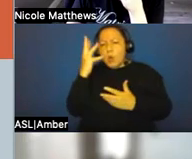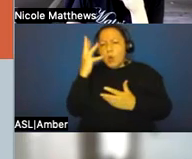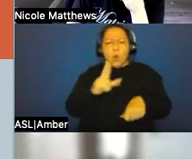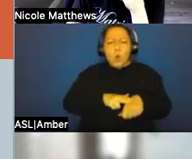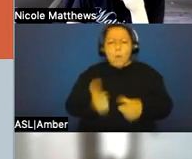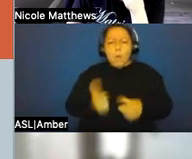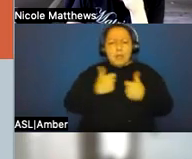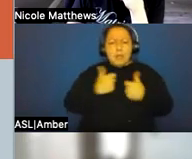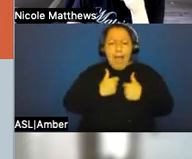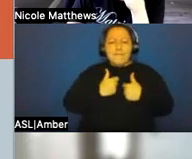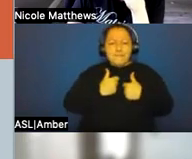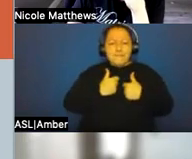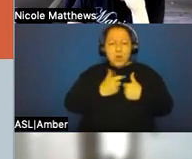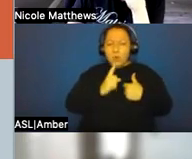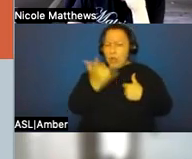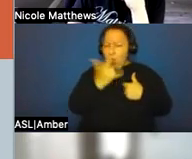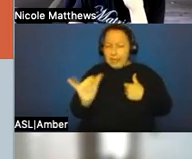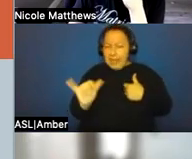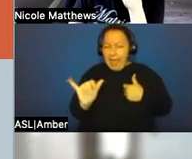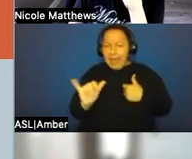that if we think that they're somehow